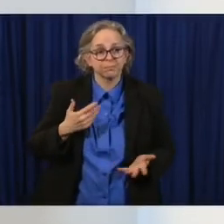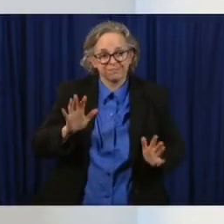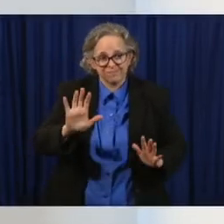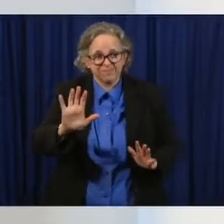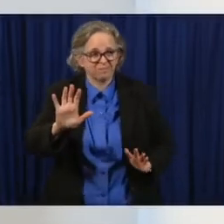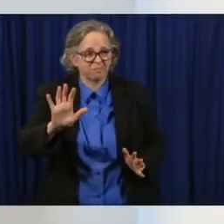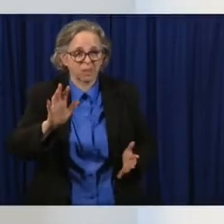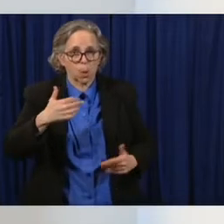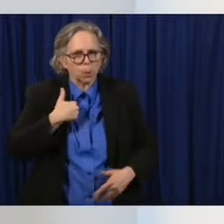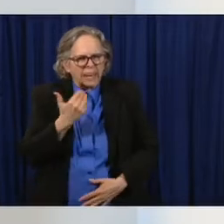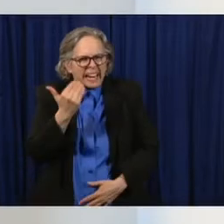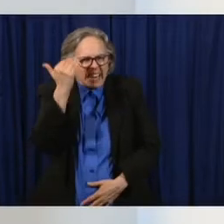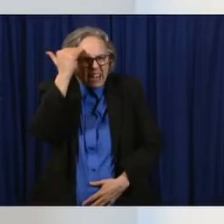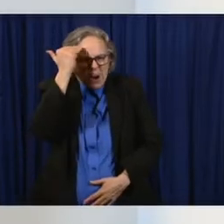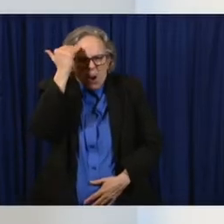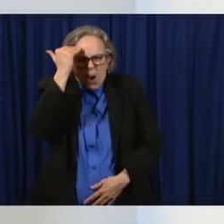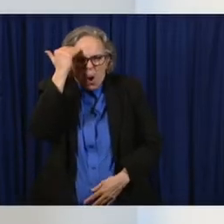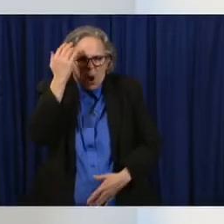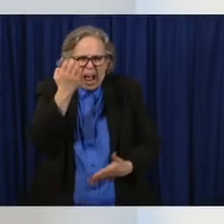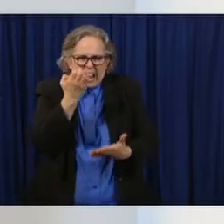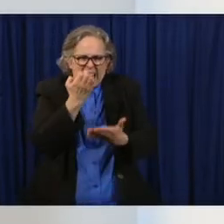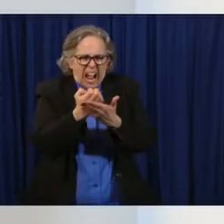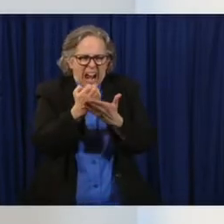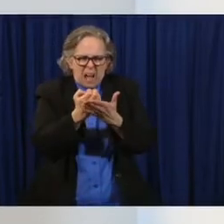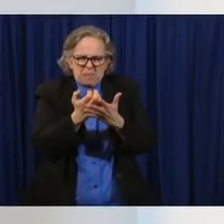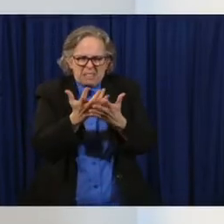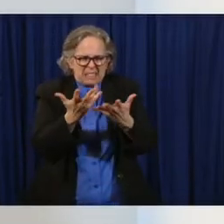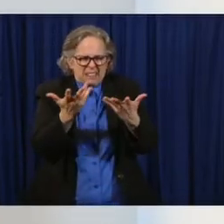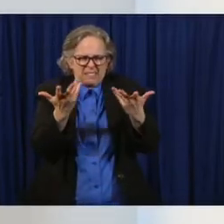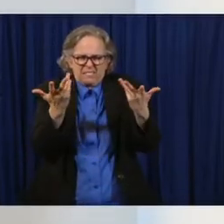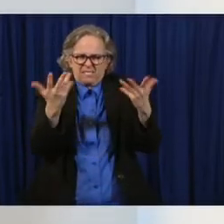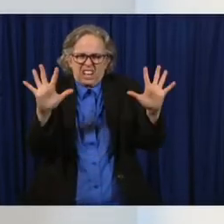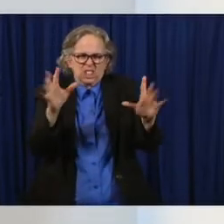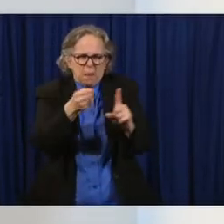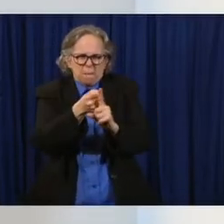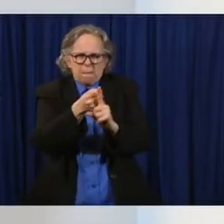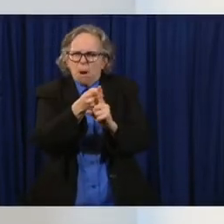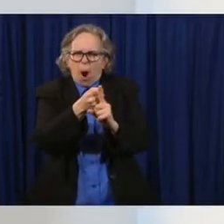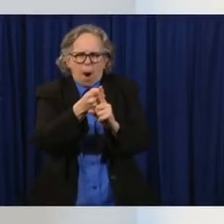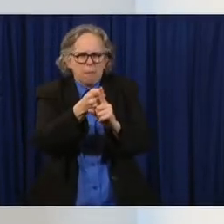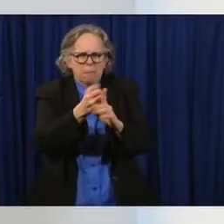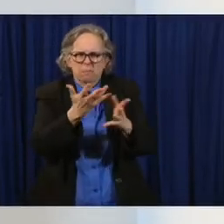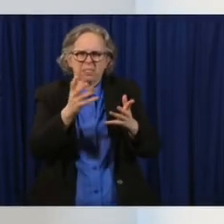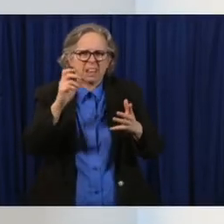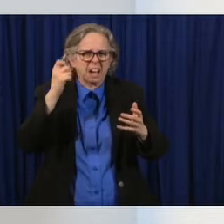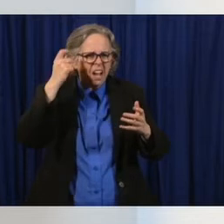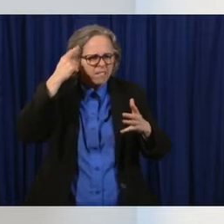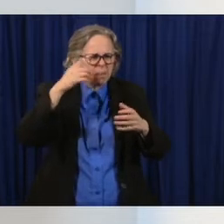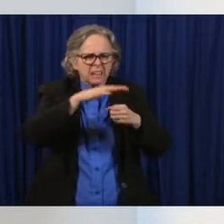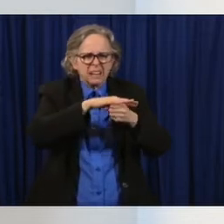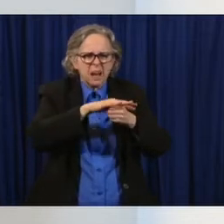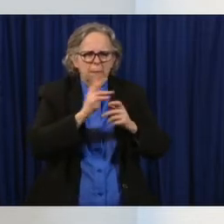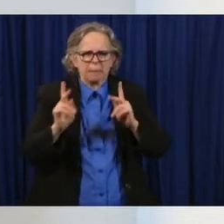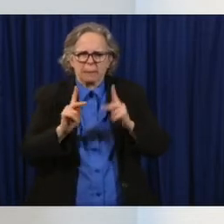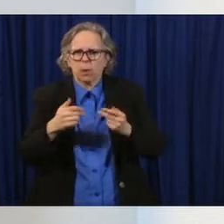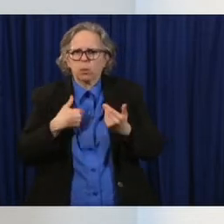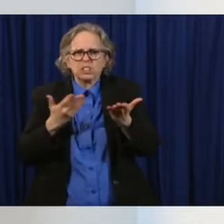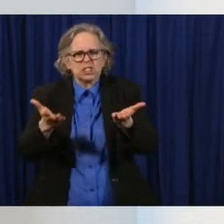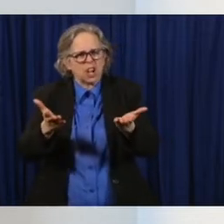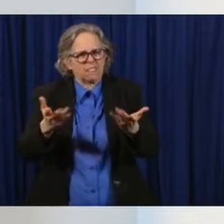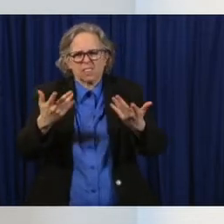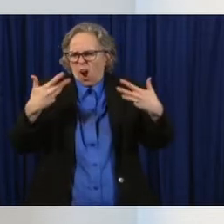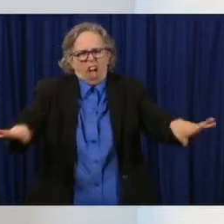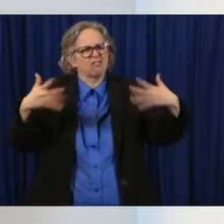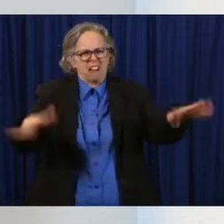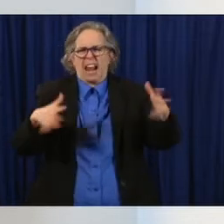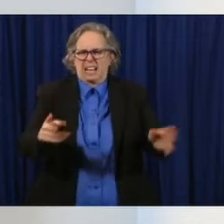economic consequences will have real-world consequences for government and the people we serve. And that's the balance that